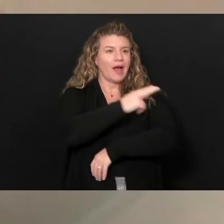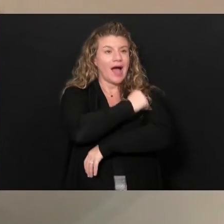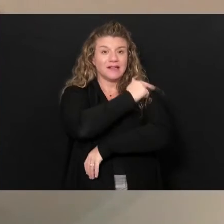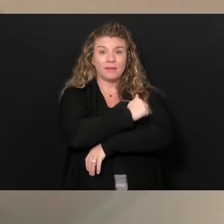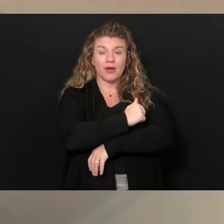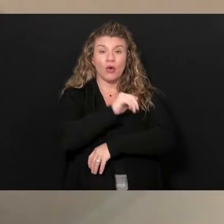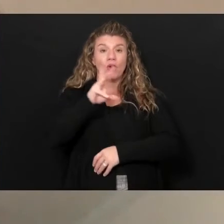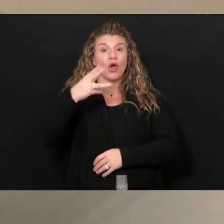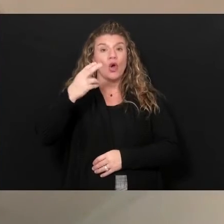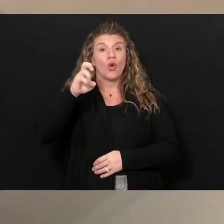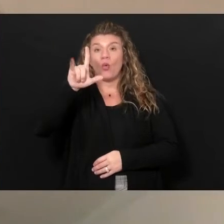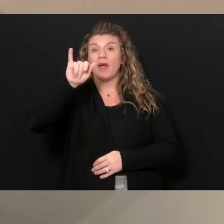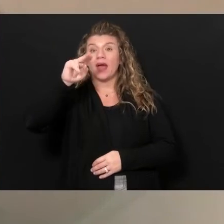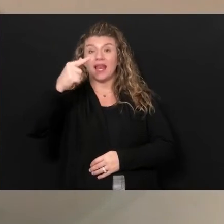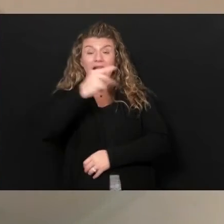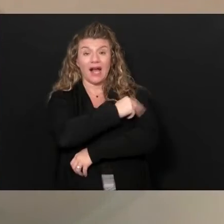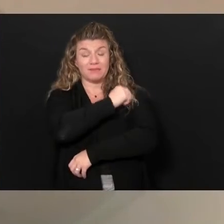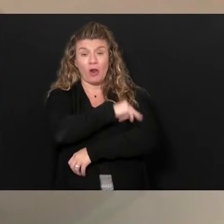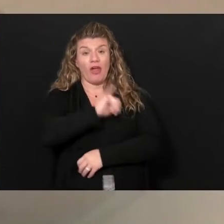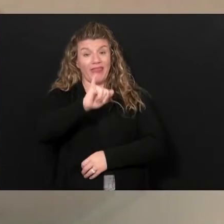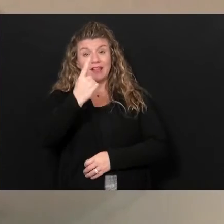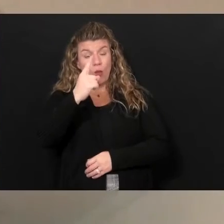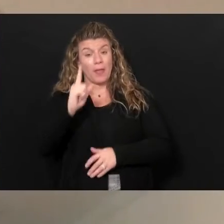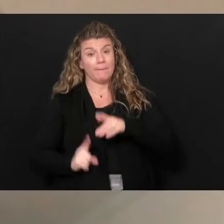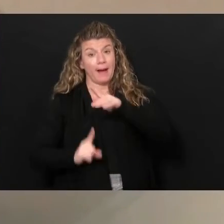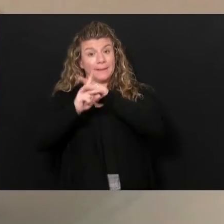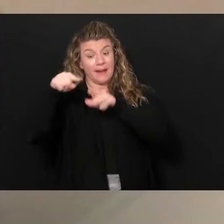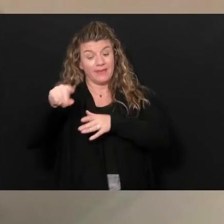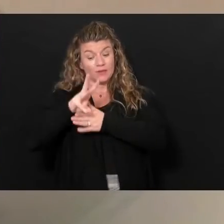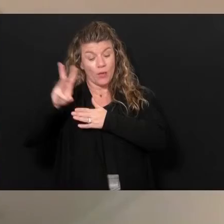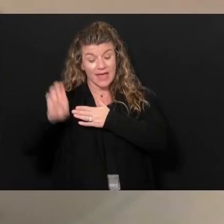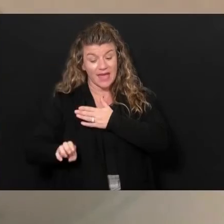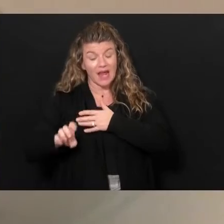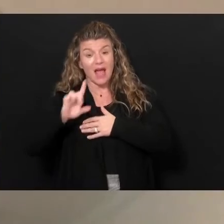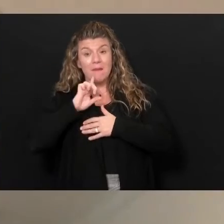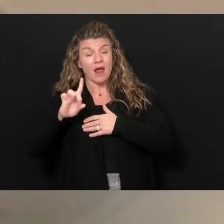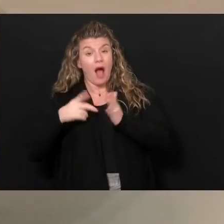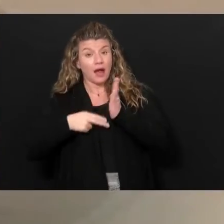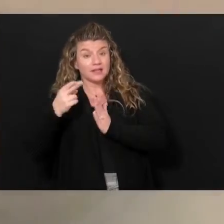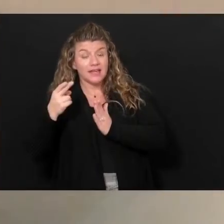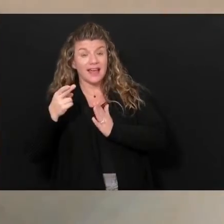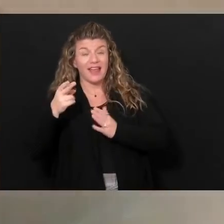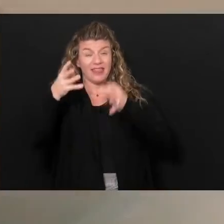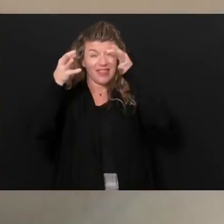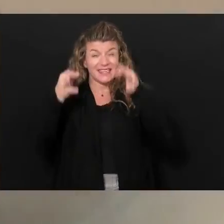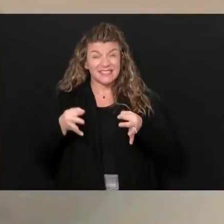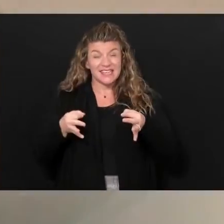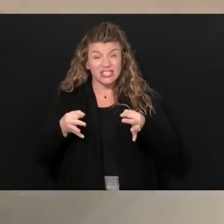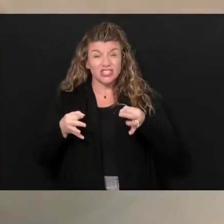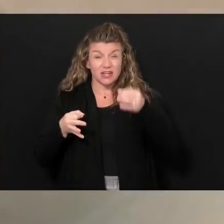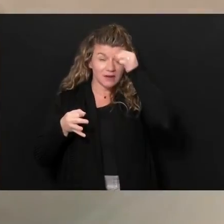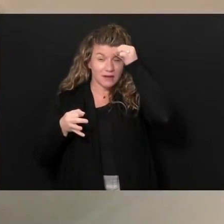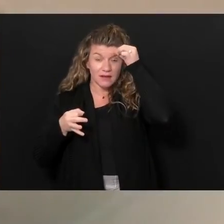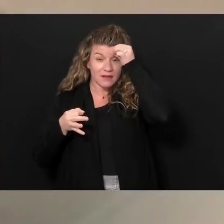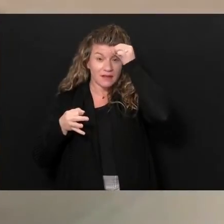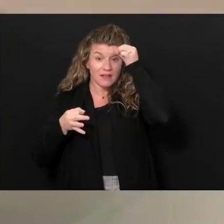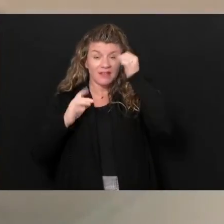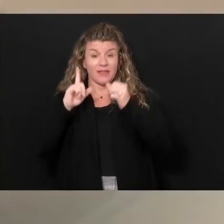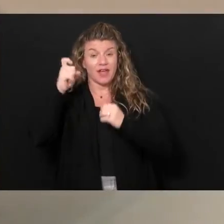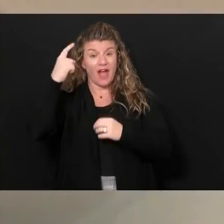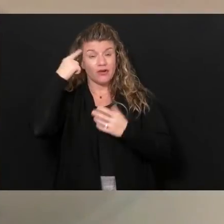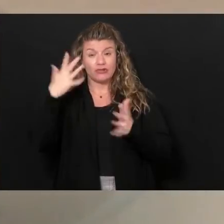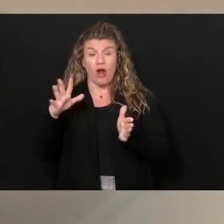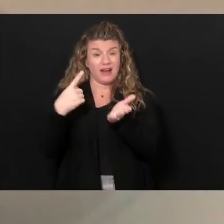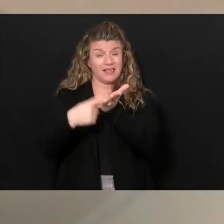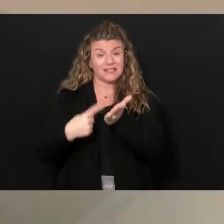that came up over the weekend. Ultimately, you know, the decision, as the governor has talked about, and Phil, the question